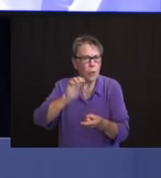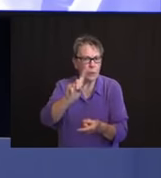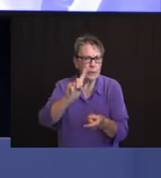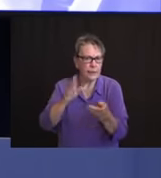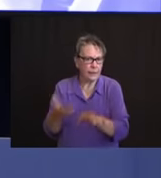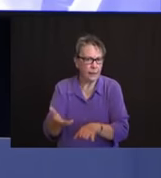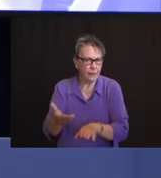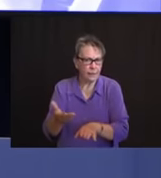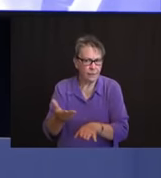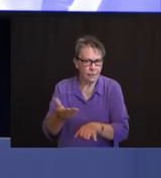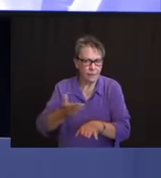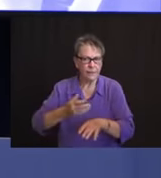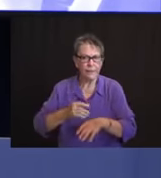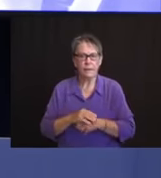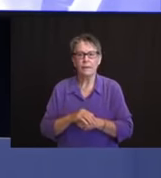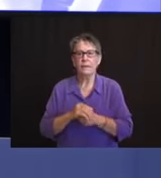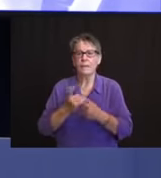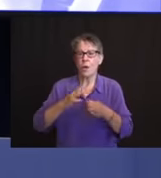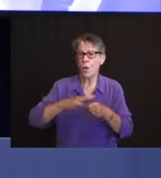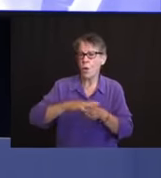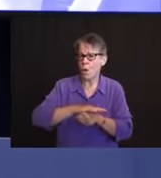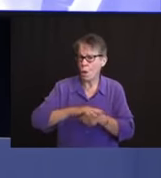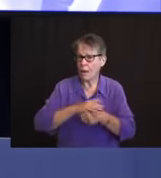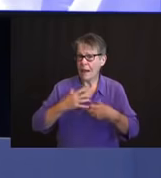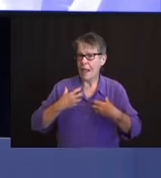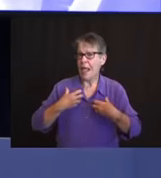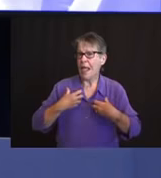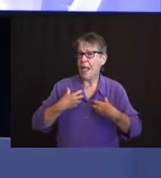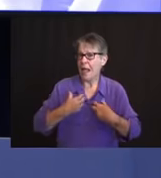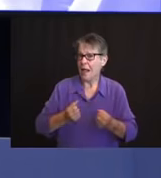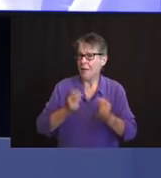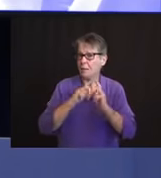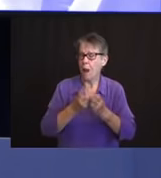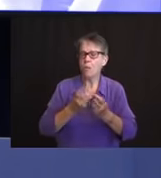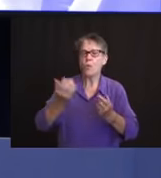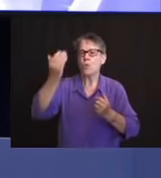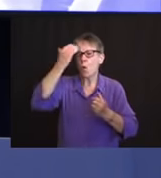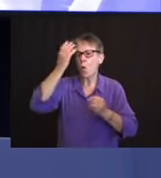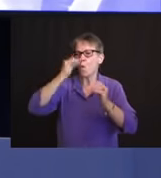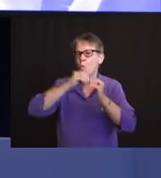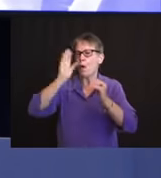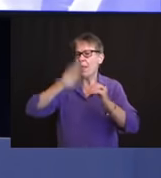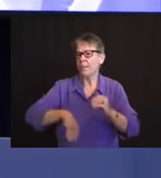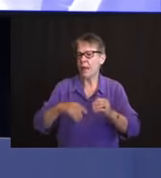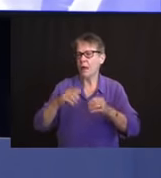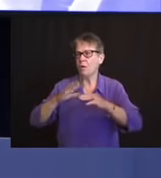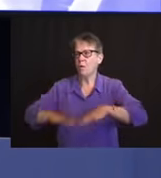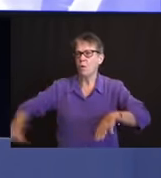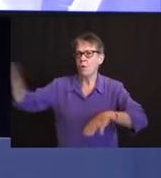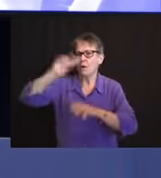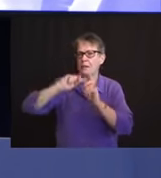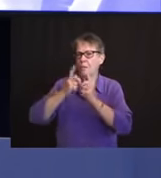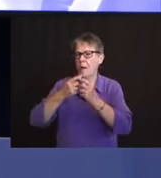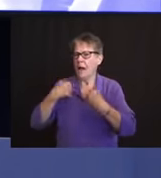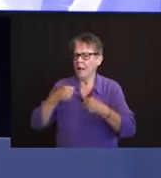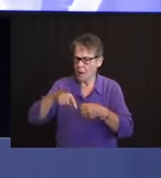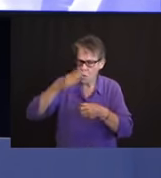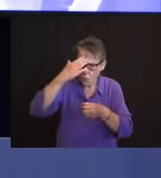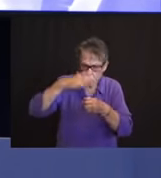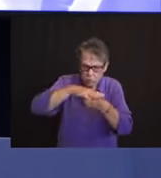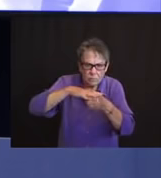how the epidemic is affecting their communities, they can more effectively direct policies, practices, and partnerships to prevent